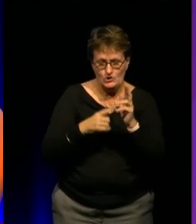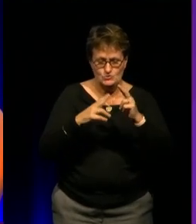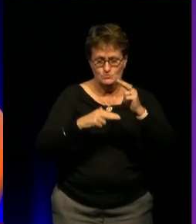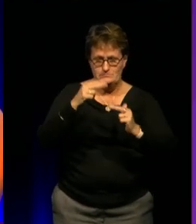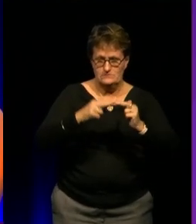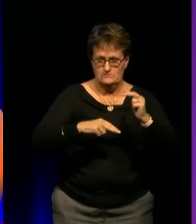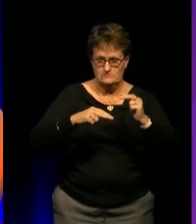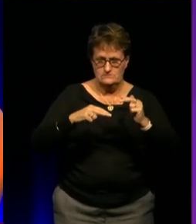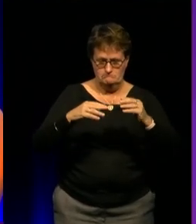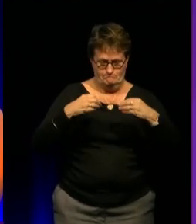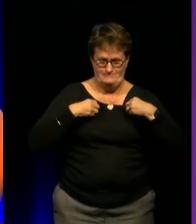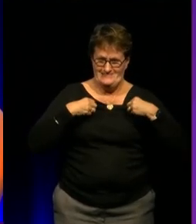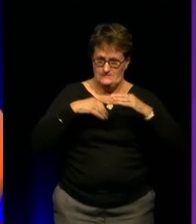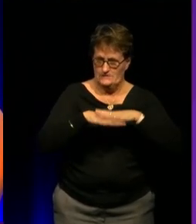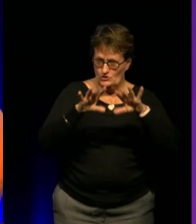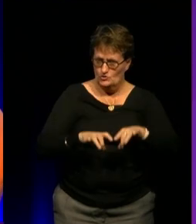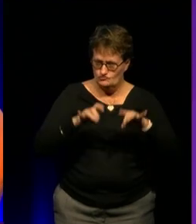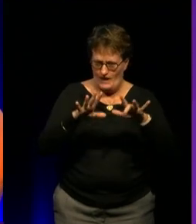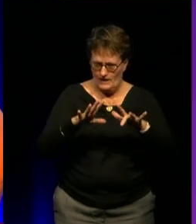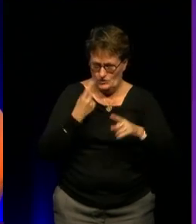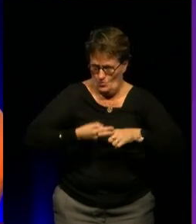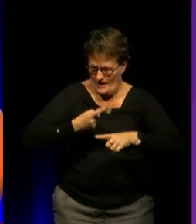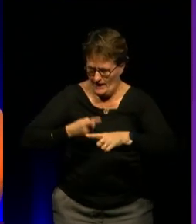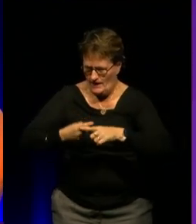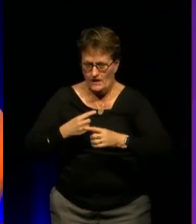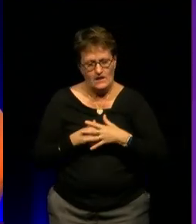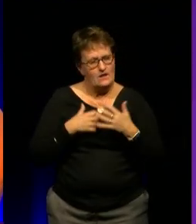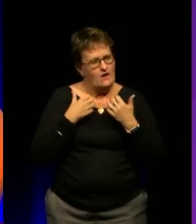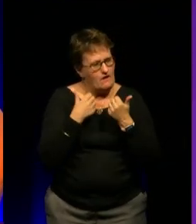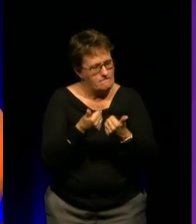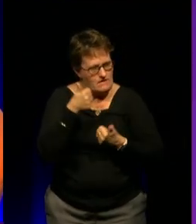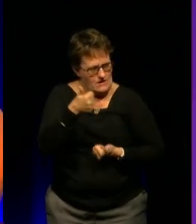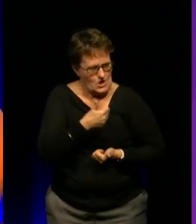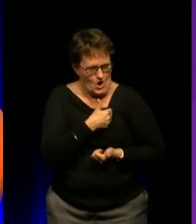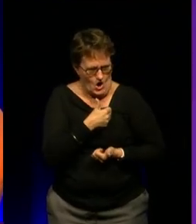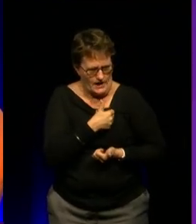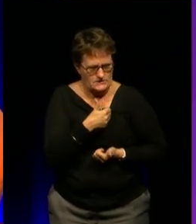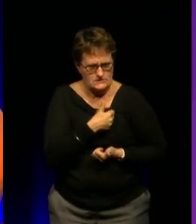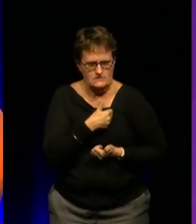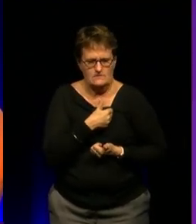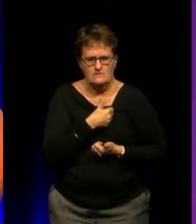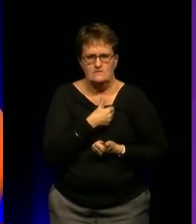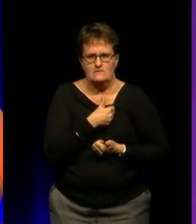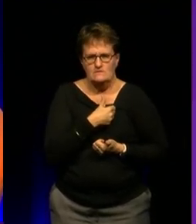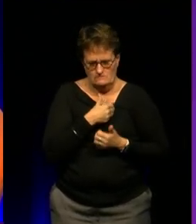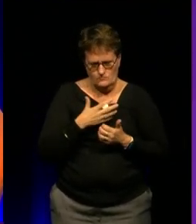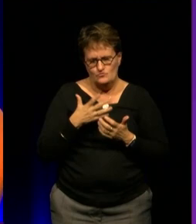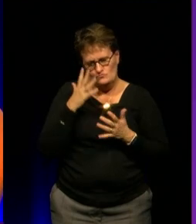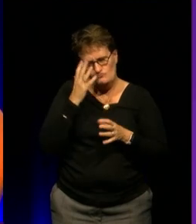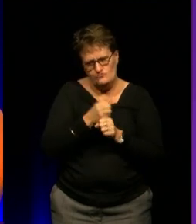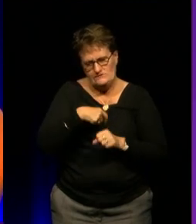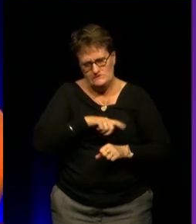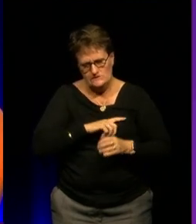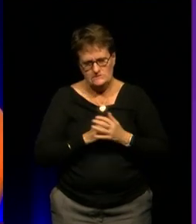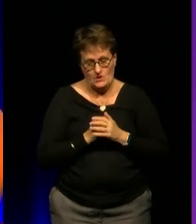Australia to get to scale quickly. So that was very kind of the National Institutes of Health to trust us. And